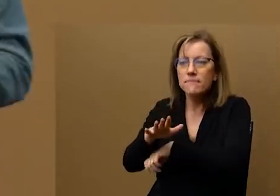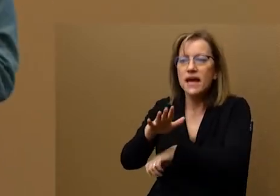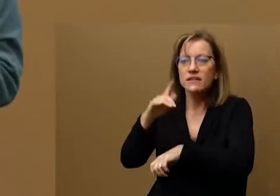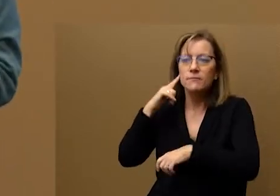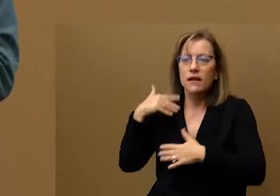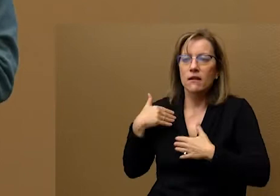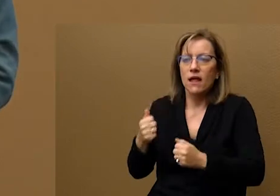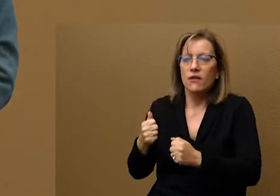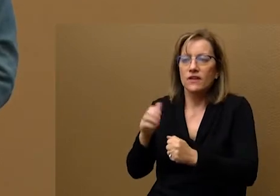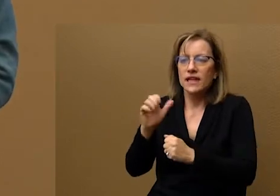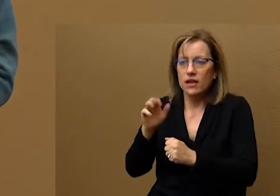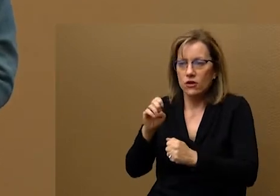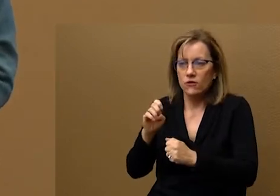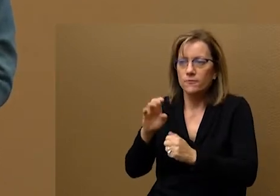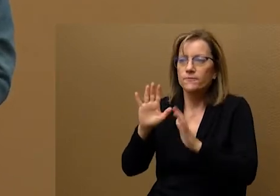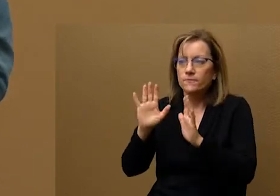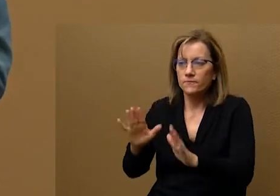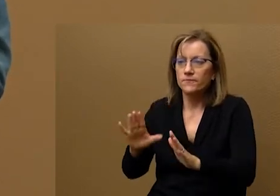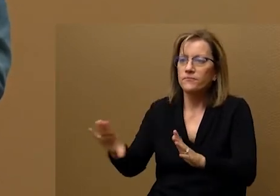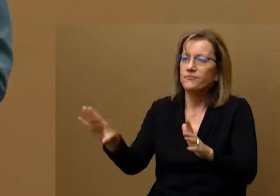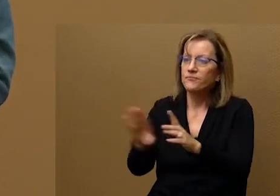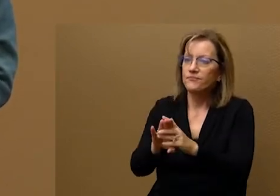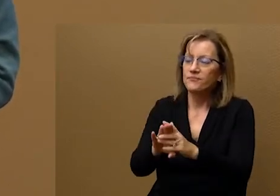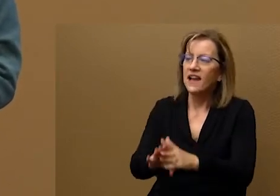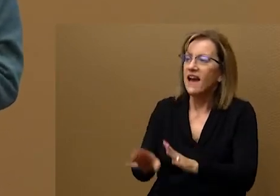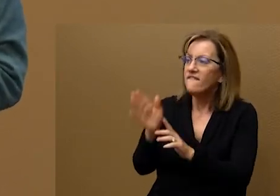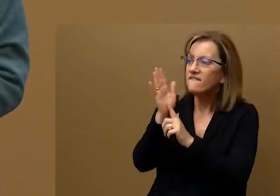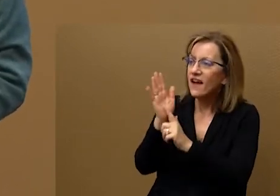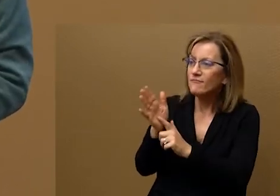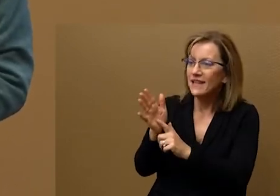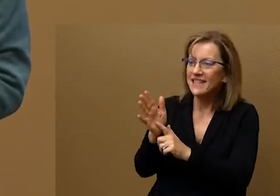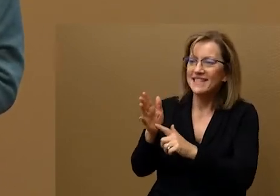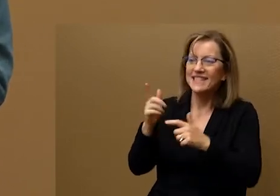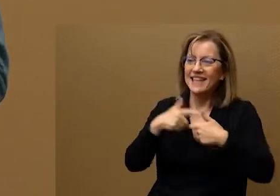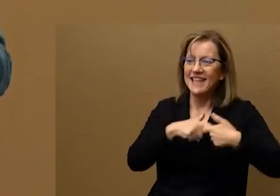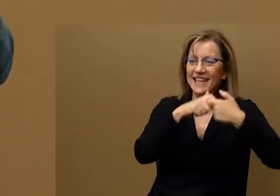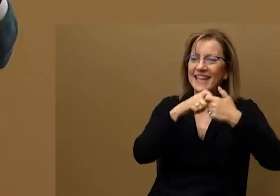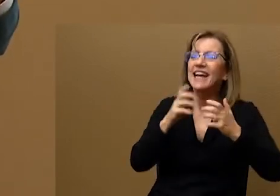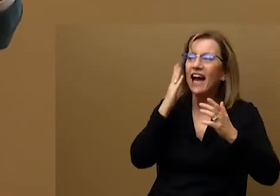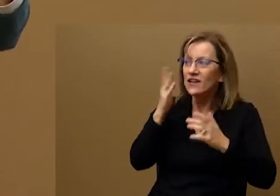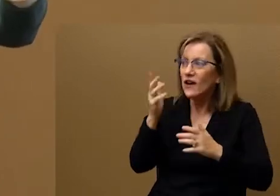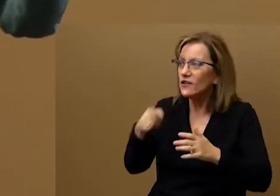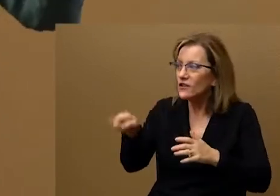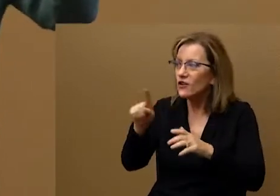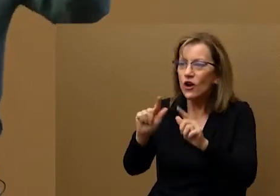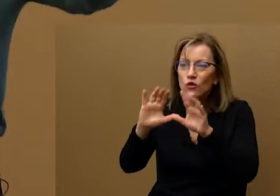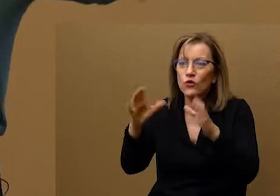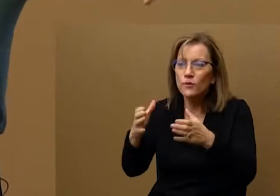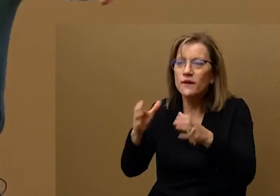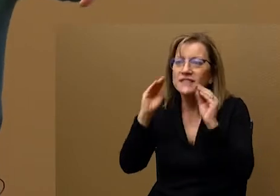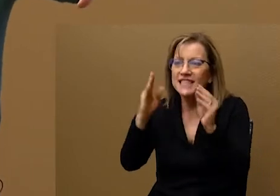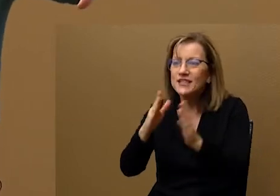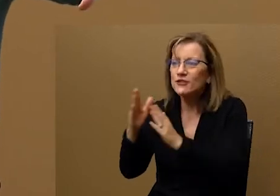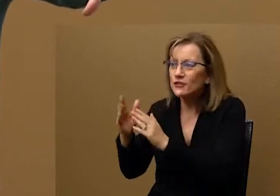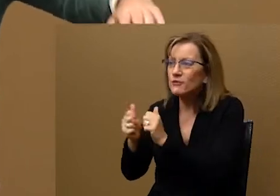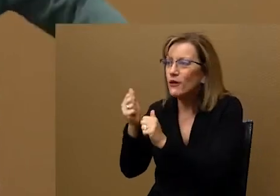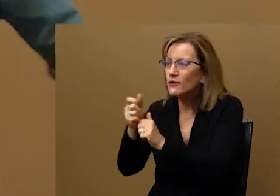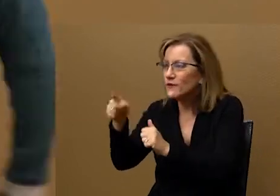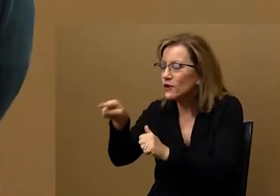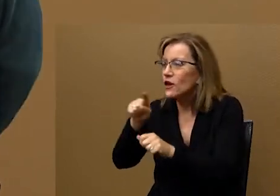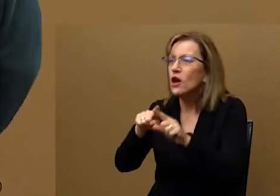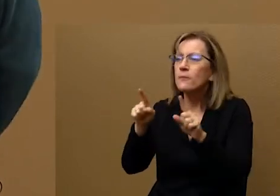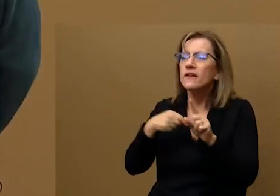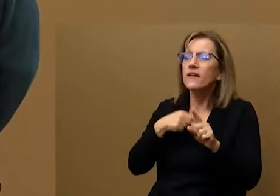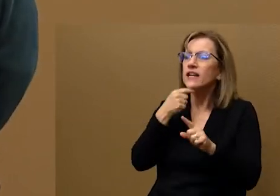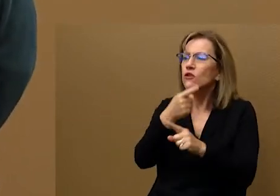care. So let me stop right here just for 5 minutes. I'm curious. I know you're teaching, a group of teachers mostly, but